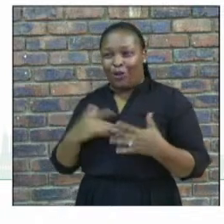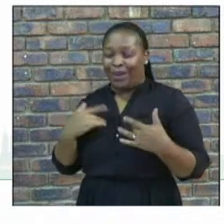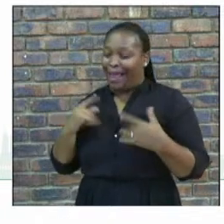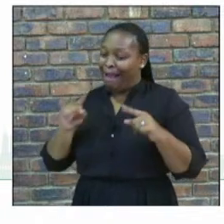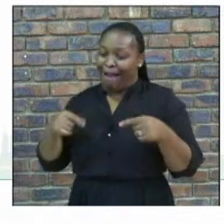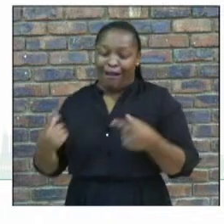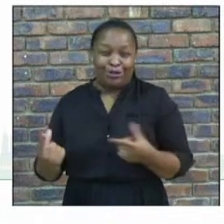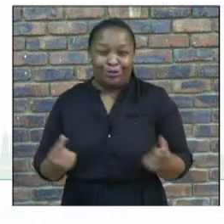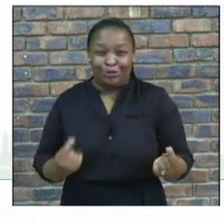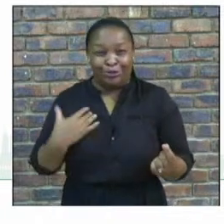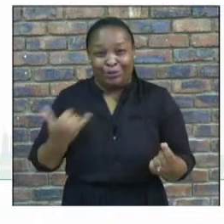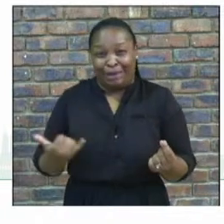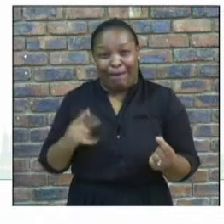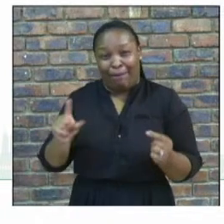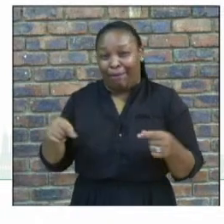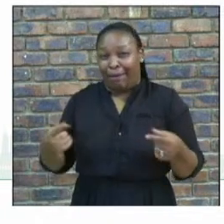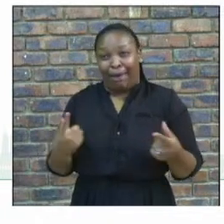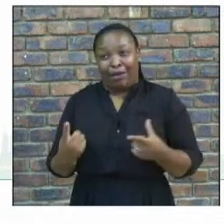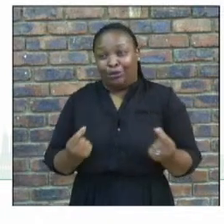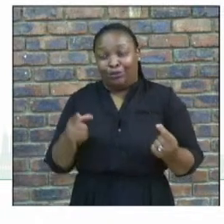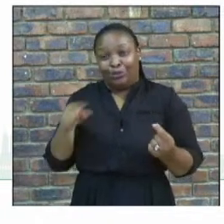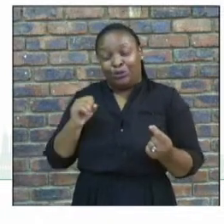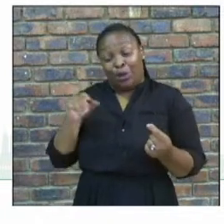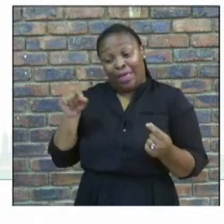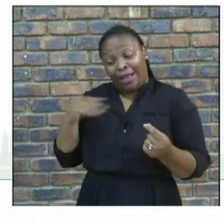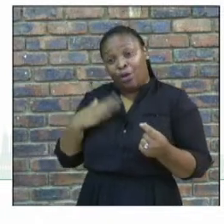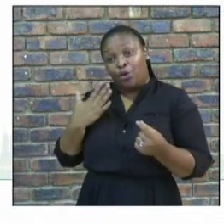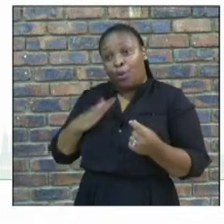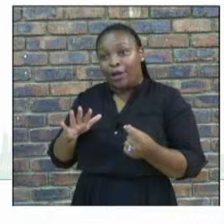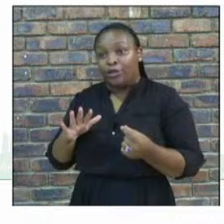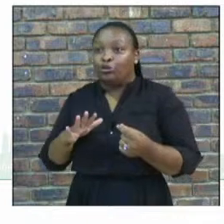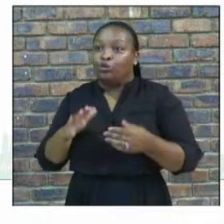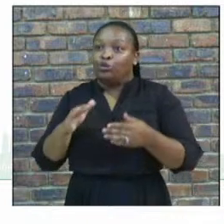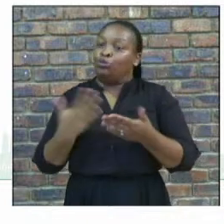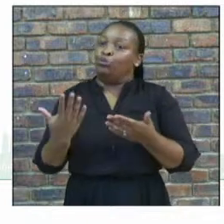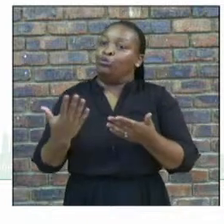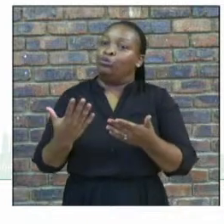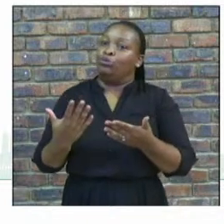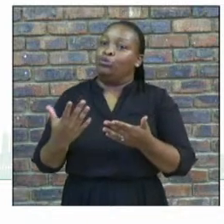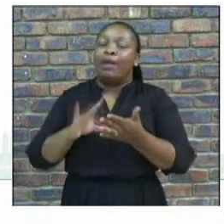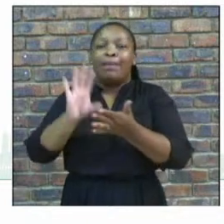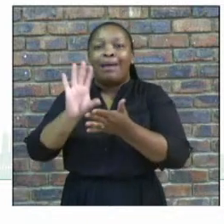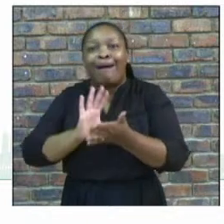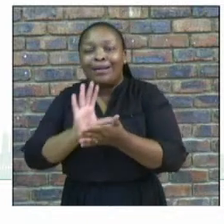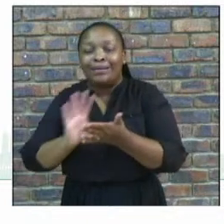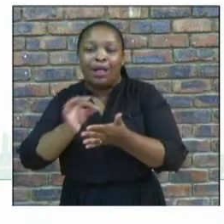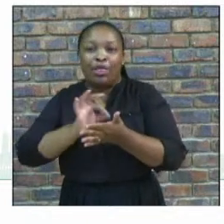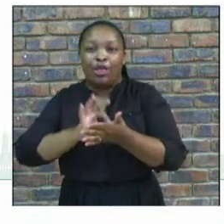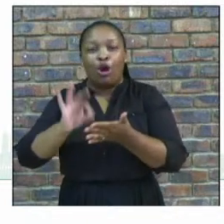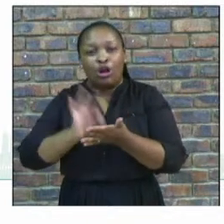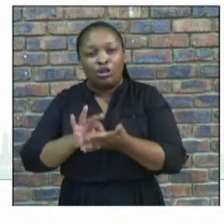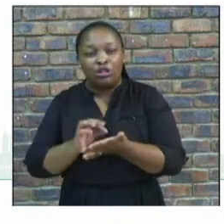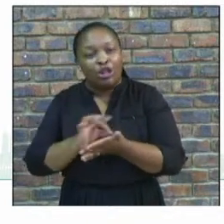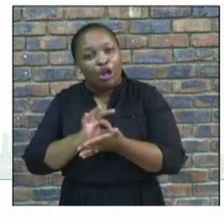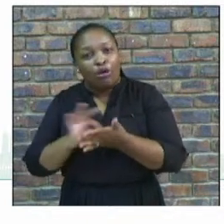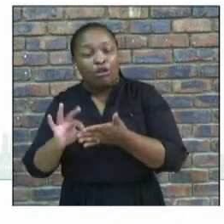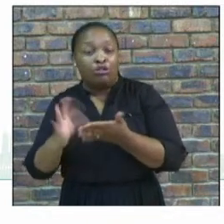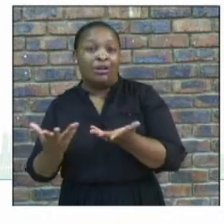be part of that deal or that petroleum right, we do have measures that we